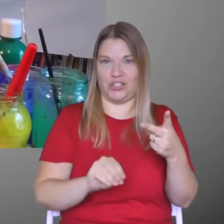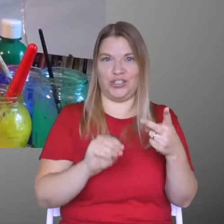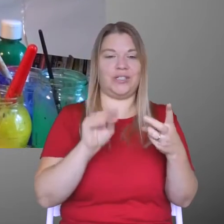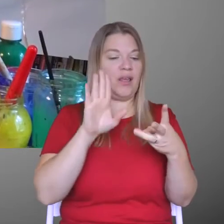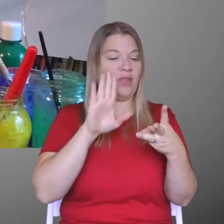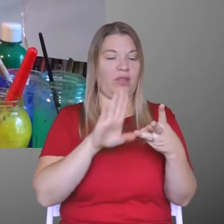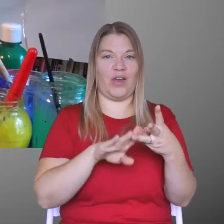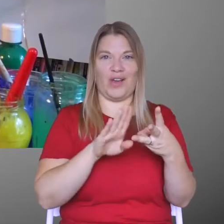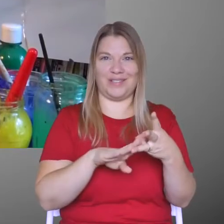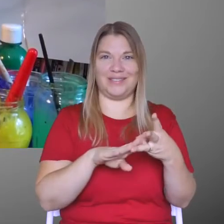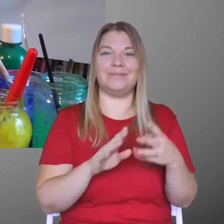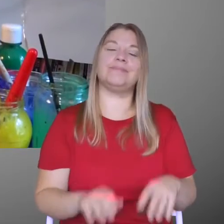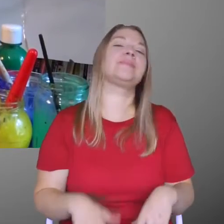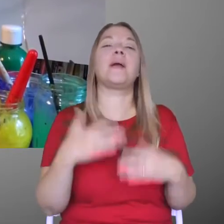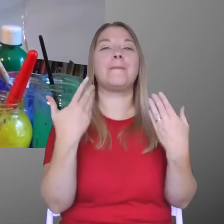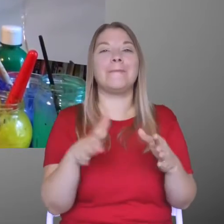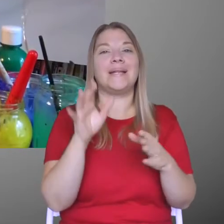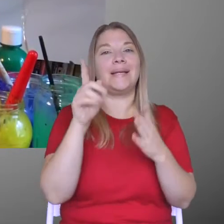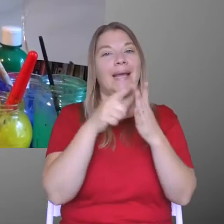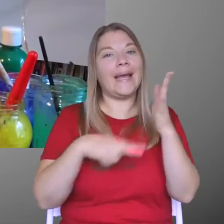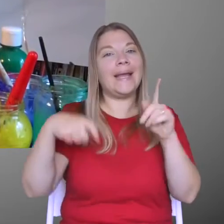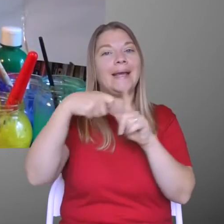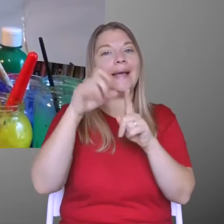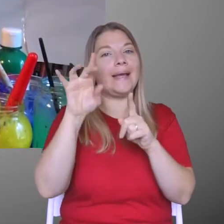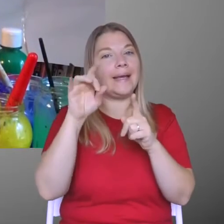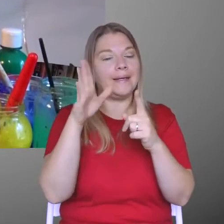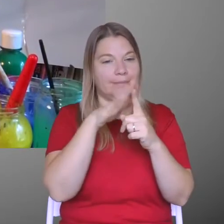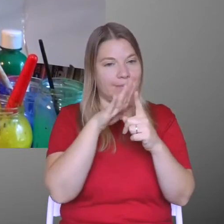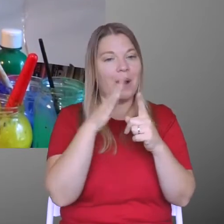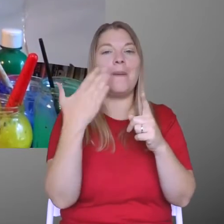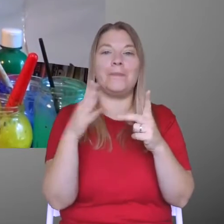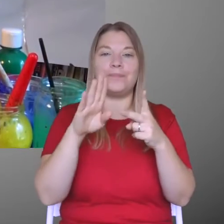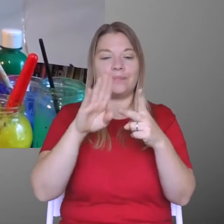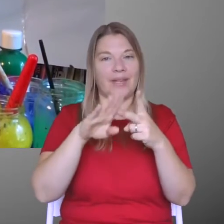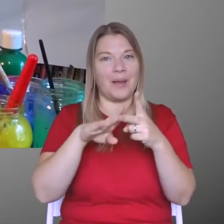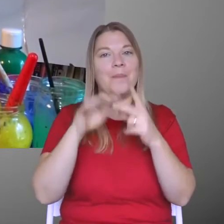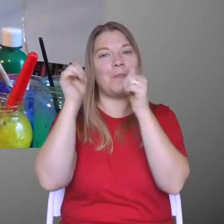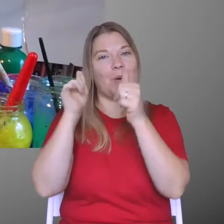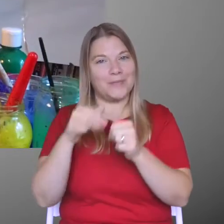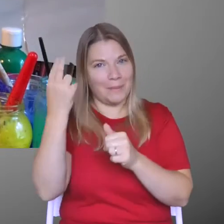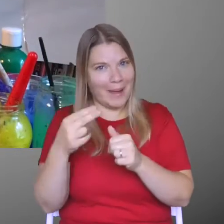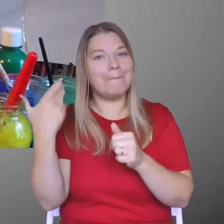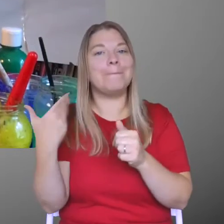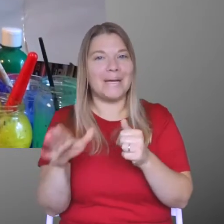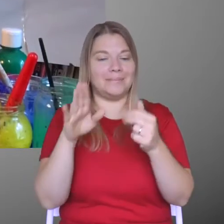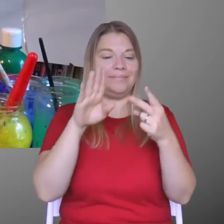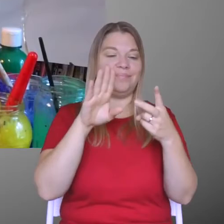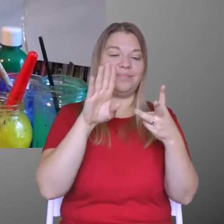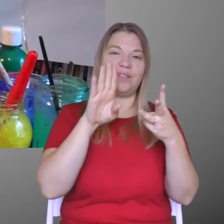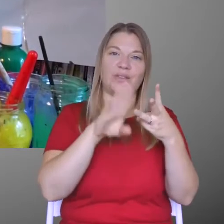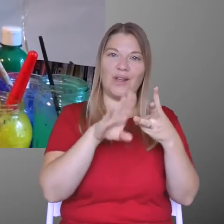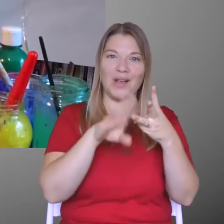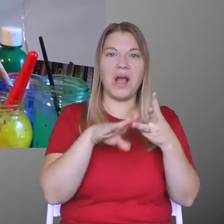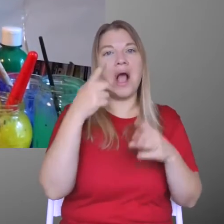so we've tried ink, we've tried diluted poster paint, and now we're going to try some things from the kitchen